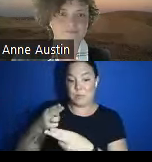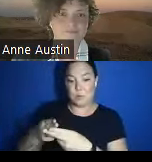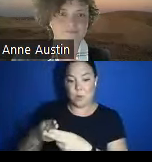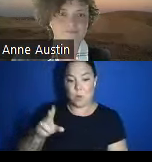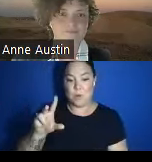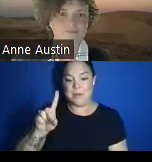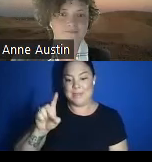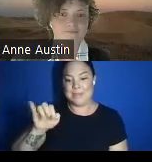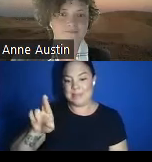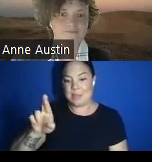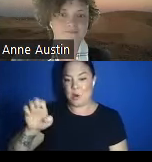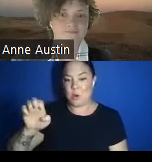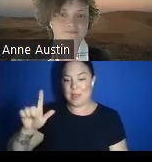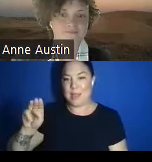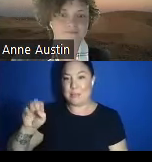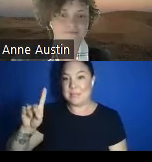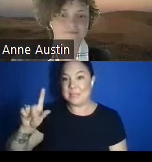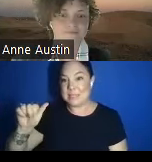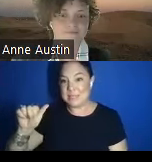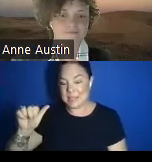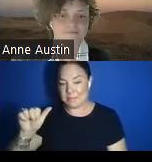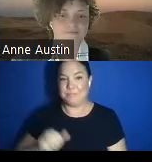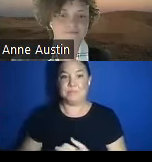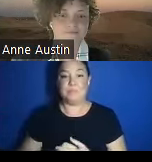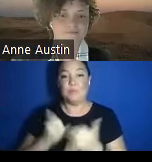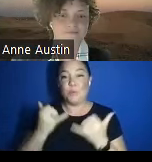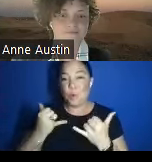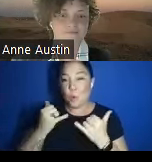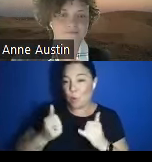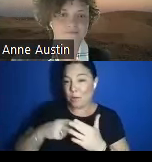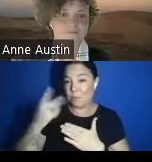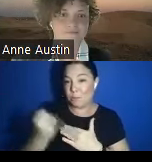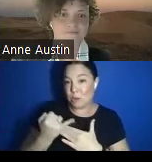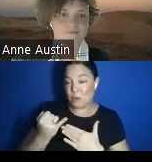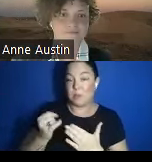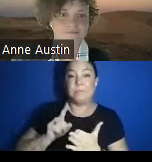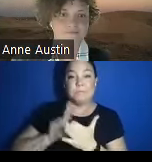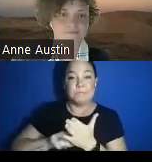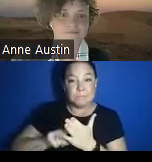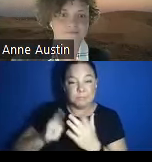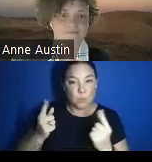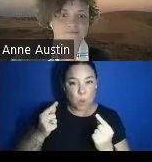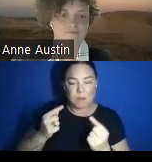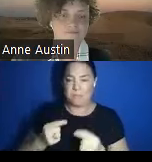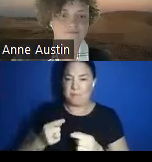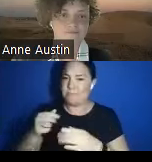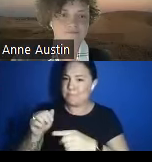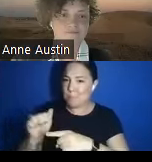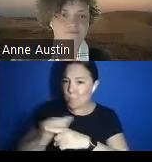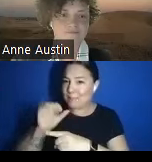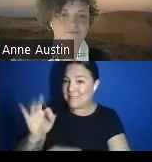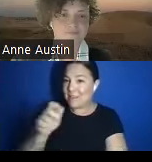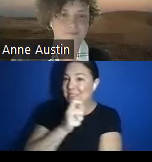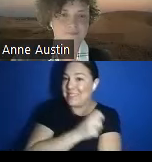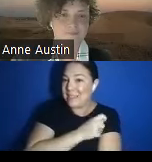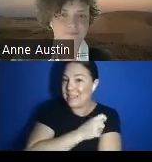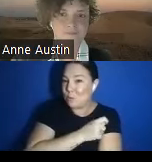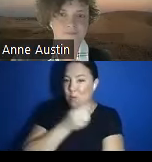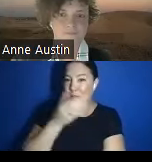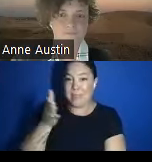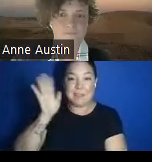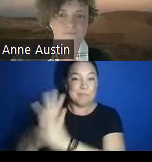Egyptian healthcare networks. Her current research project focuses on the practice of tattooing in ancient Egypt and its potential